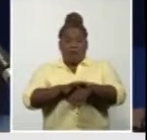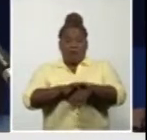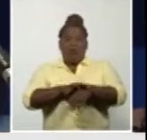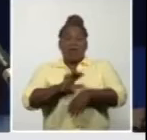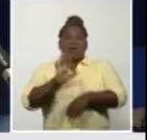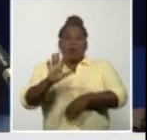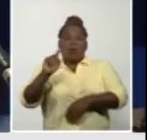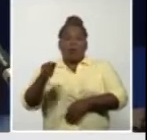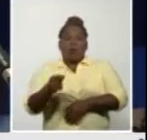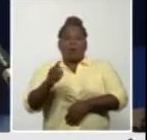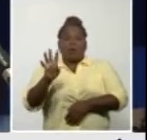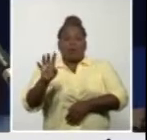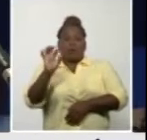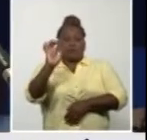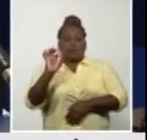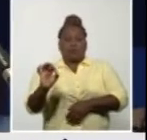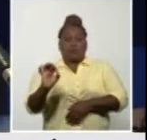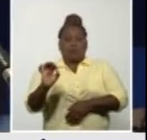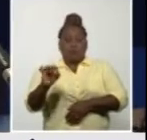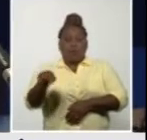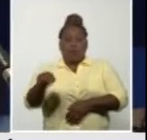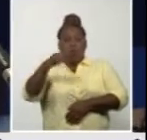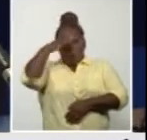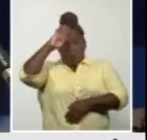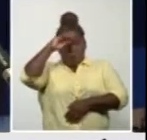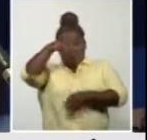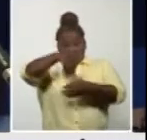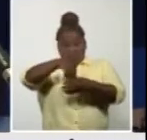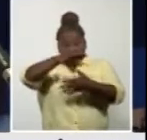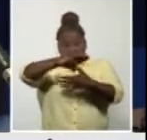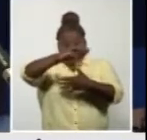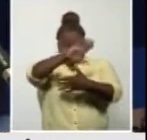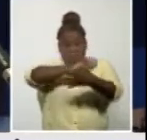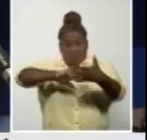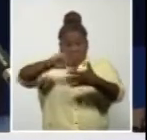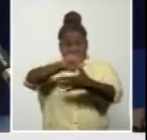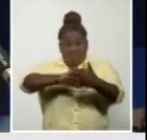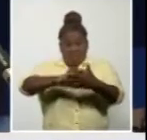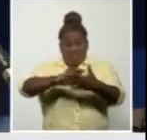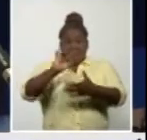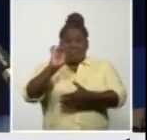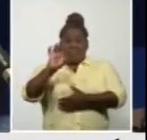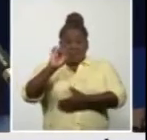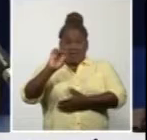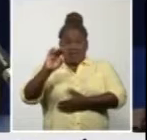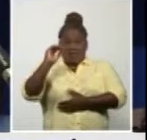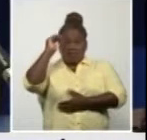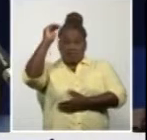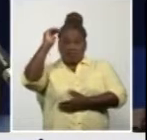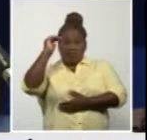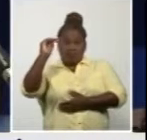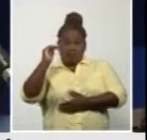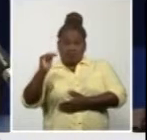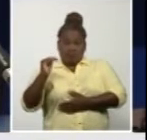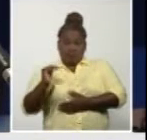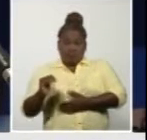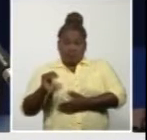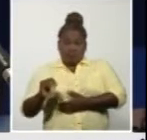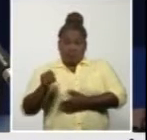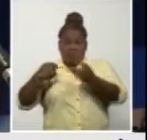4.15%. If we compare it to the situation in the Americas, of the 15th place it occupied until